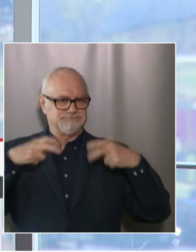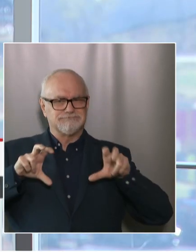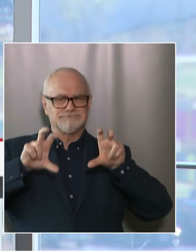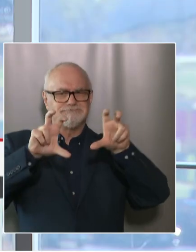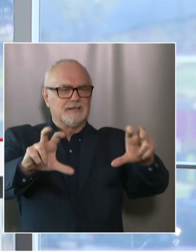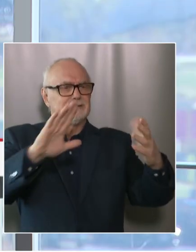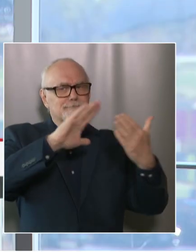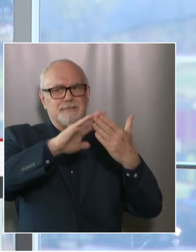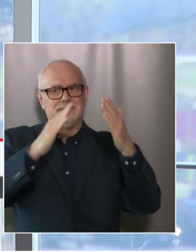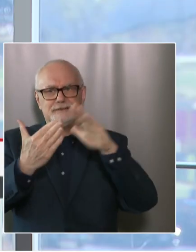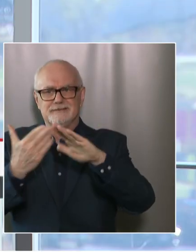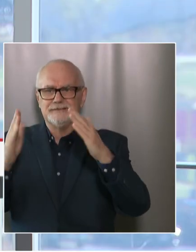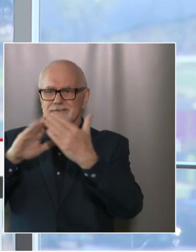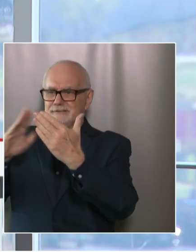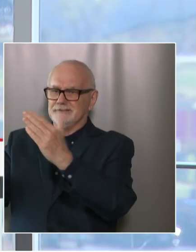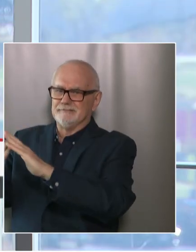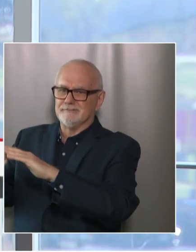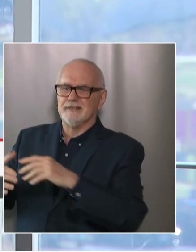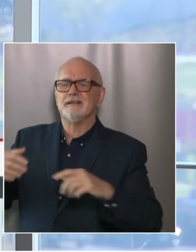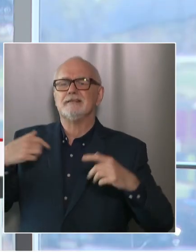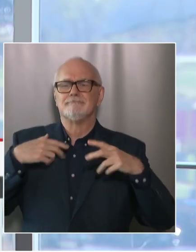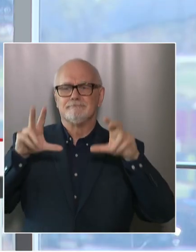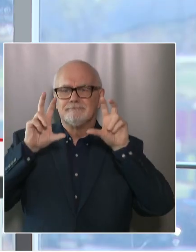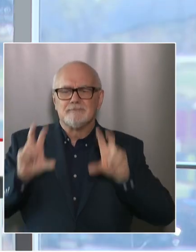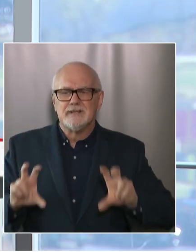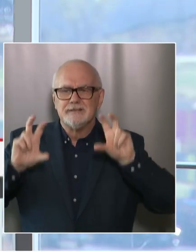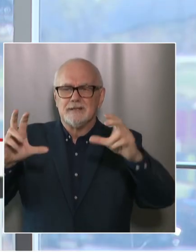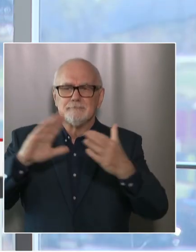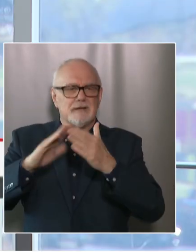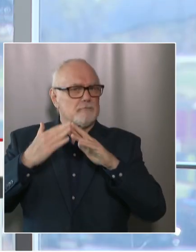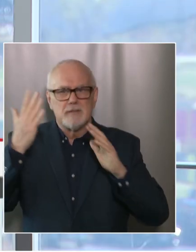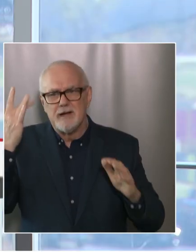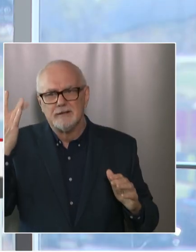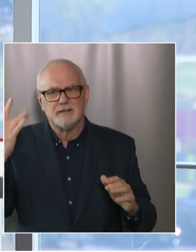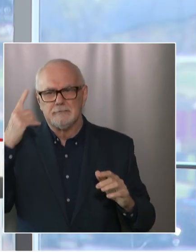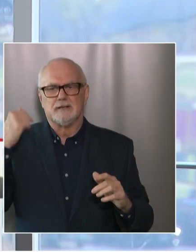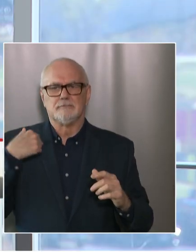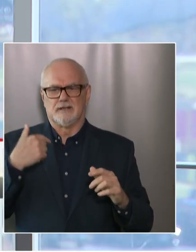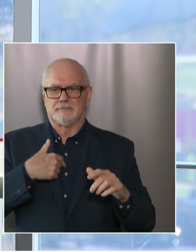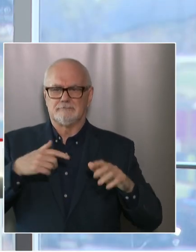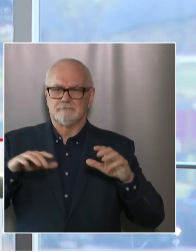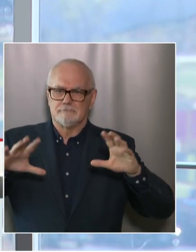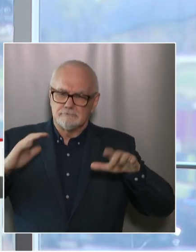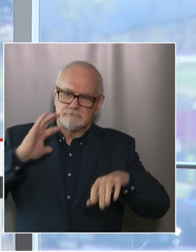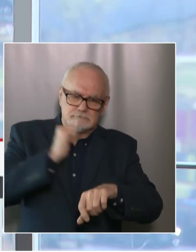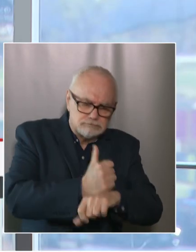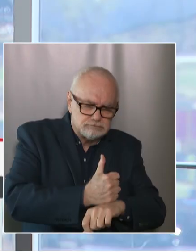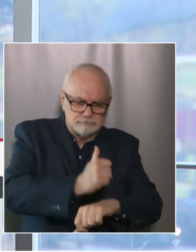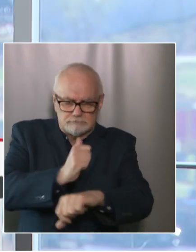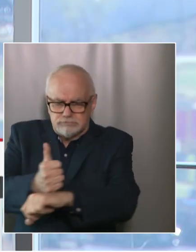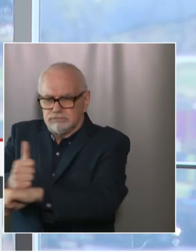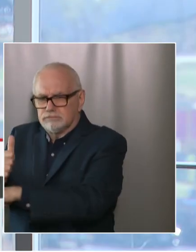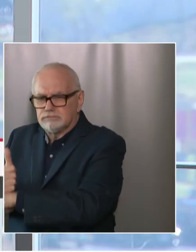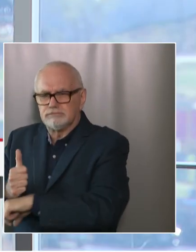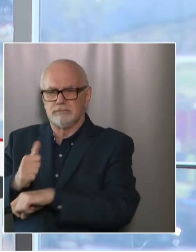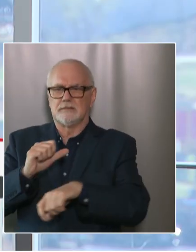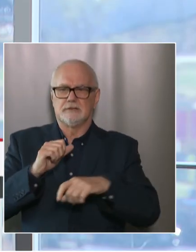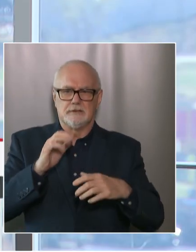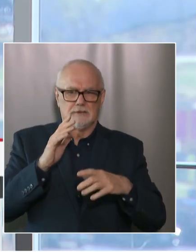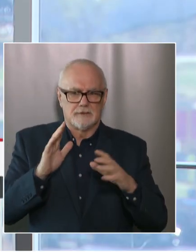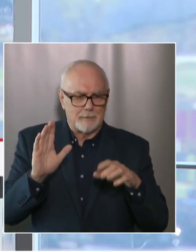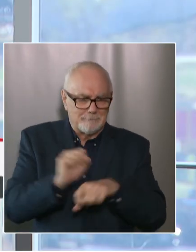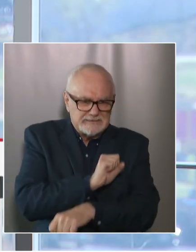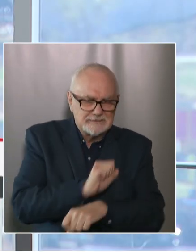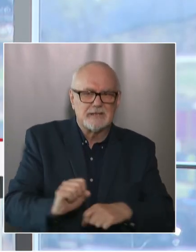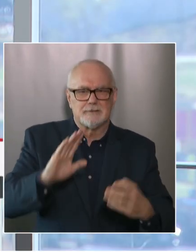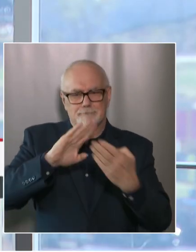economic opportunities and jobs created for DC residents and the community programs implemented by our organization. We're as proud